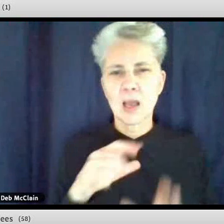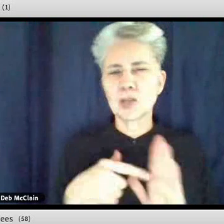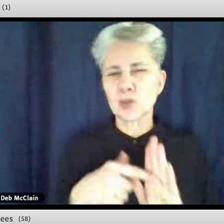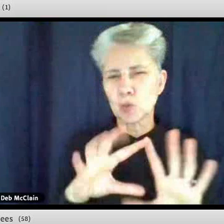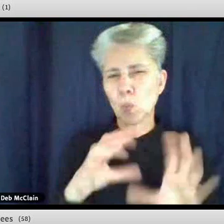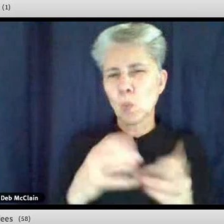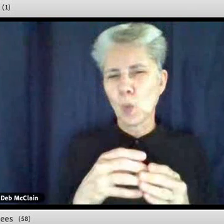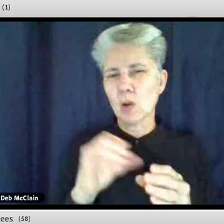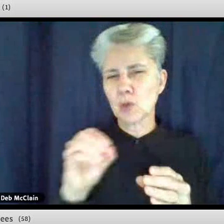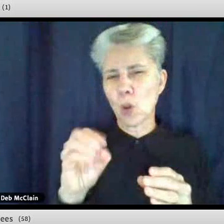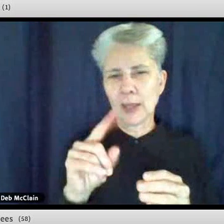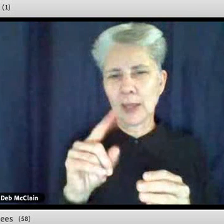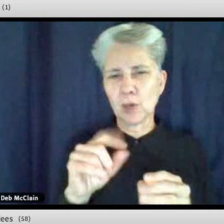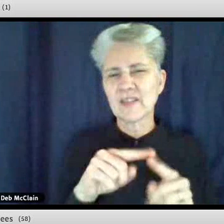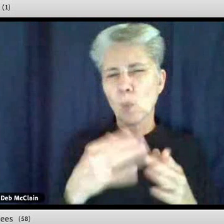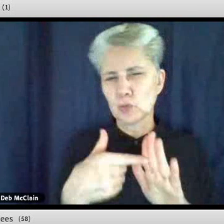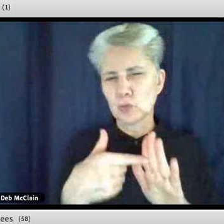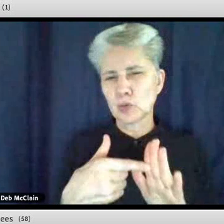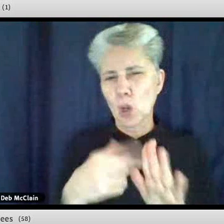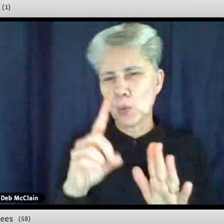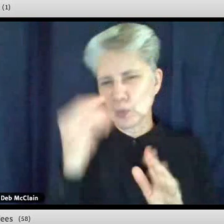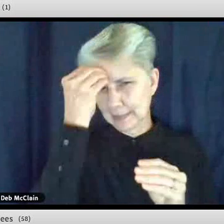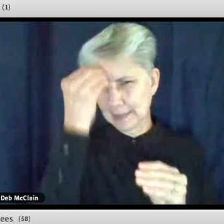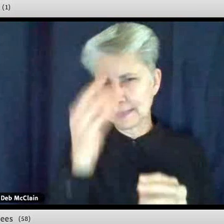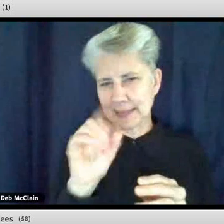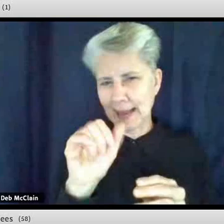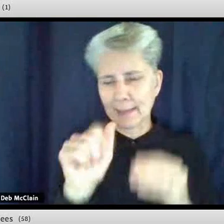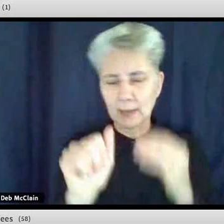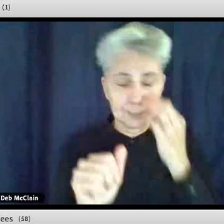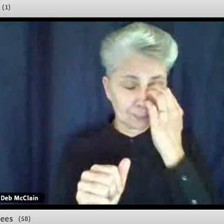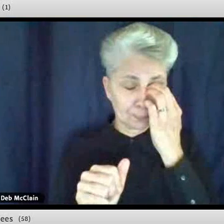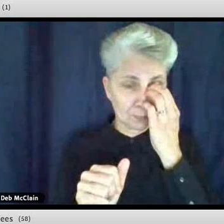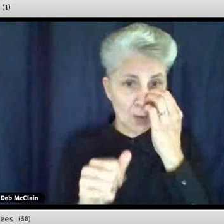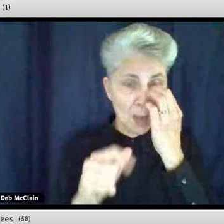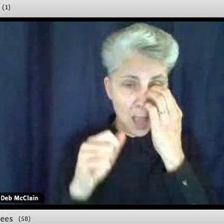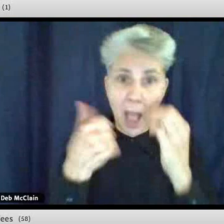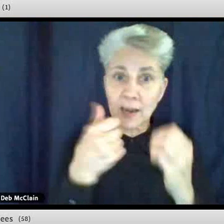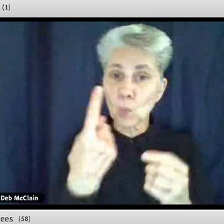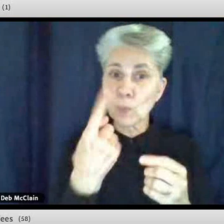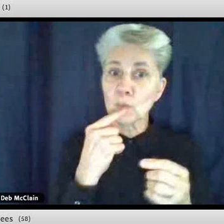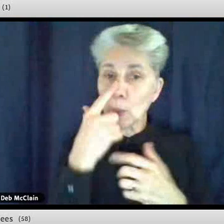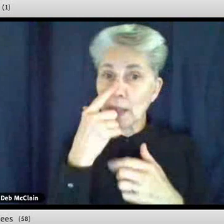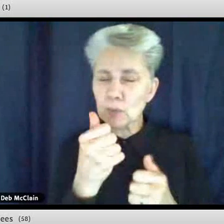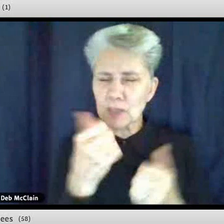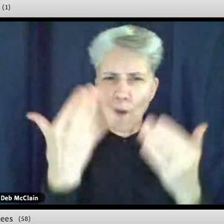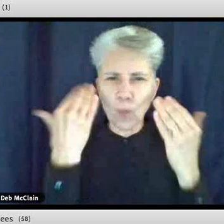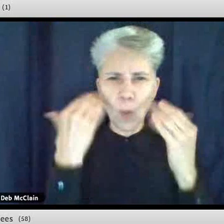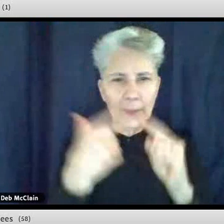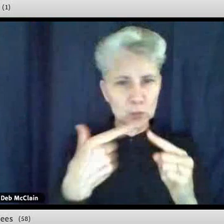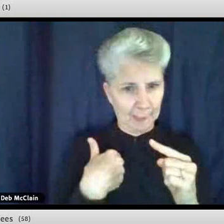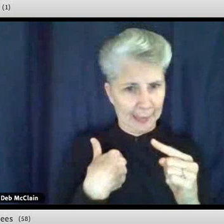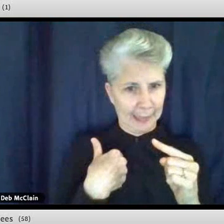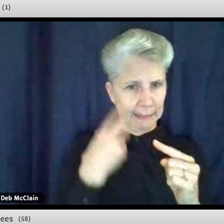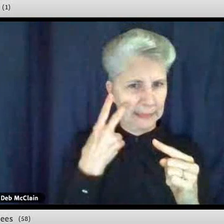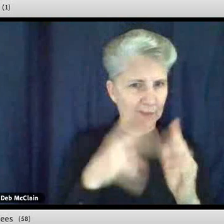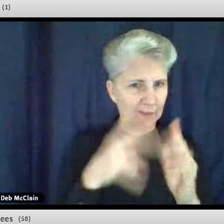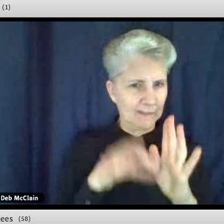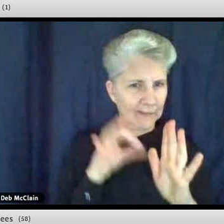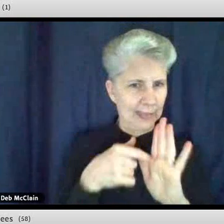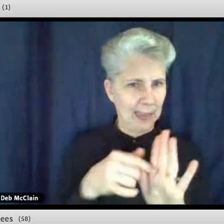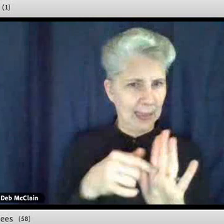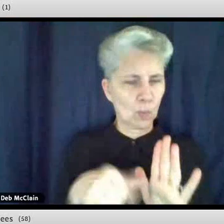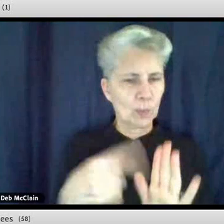I showed you Worldometer, again, a different way to display data. And then another one that was interesting and kind of a little bit